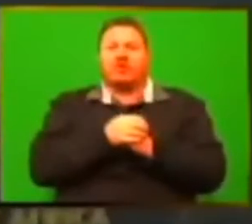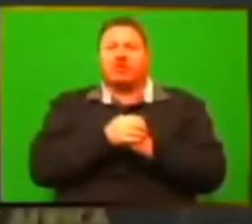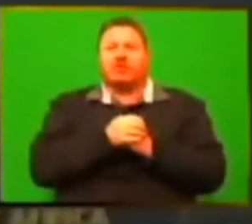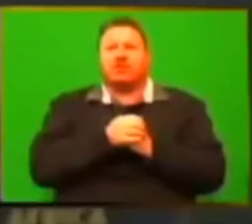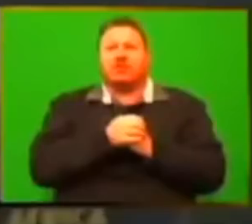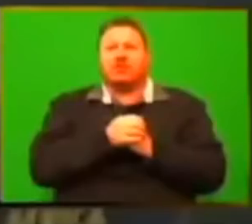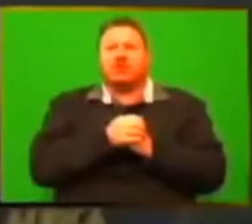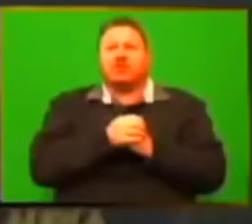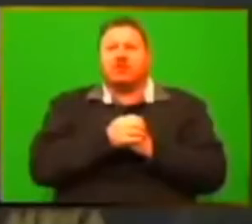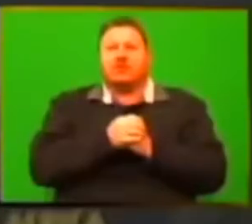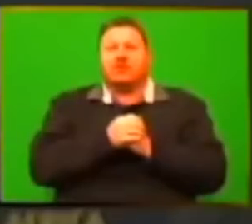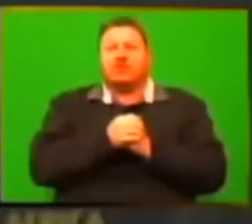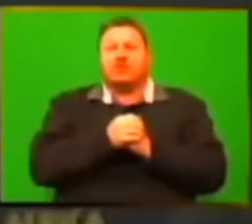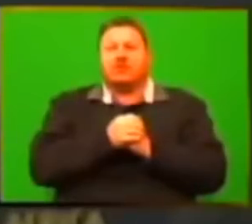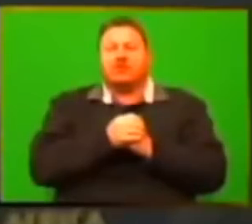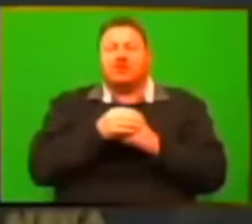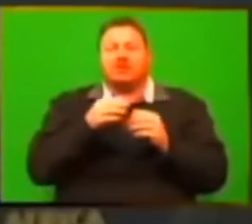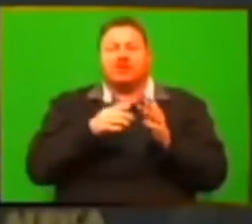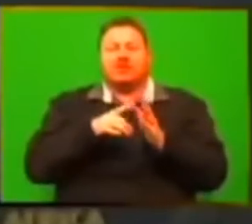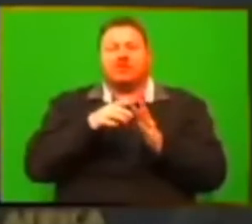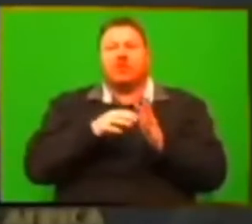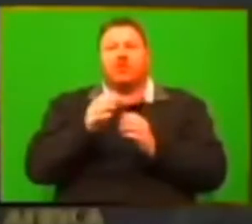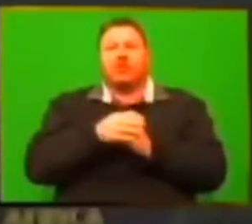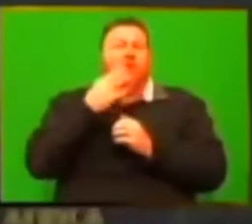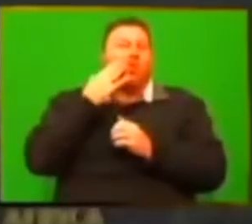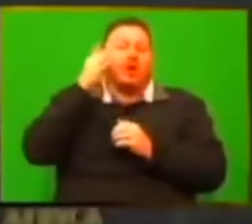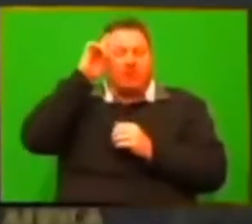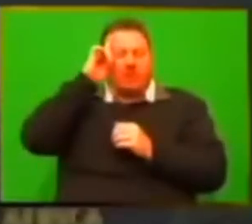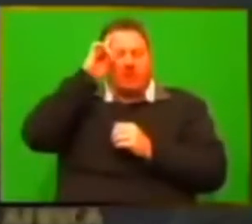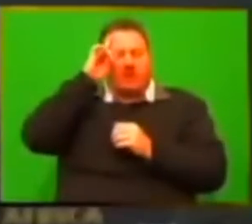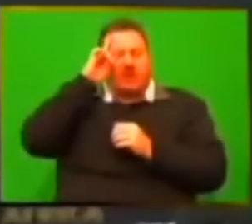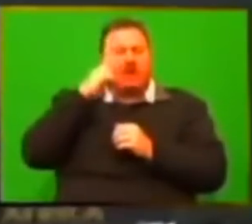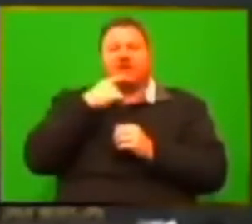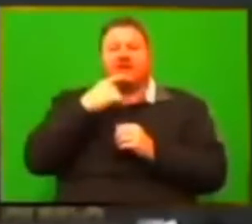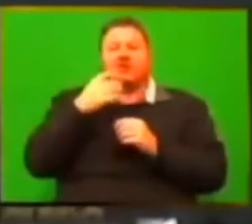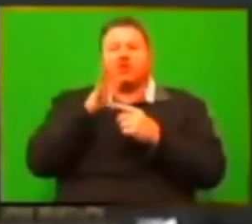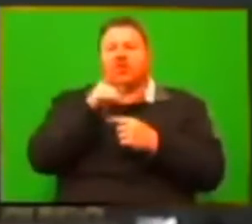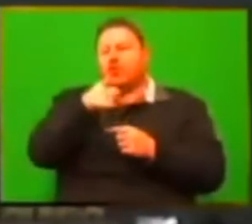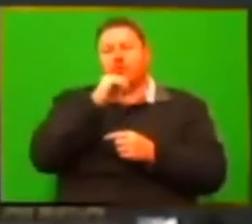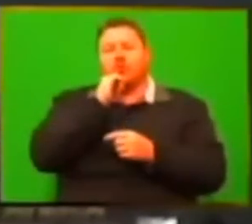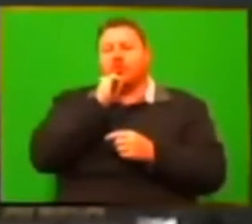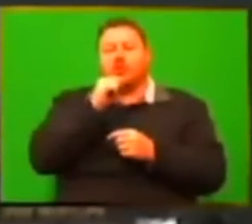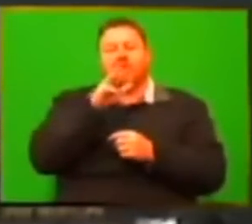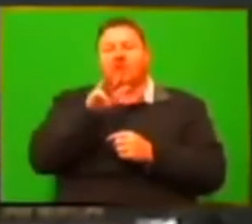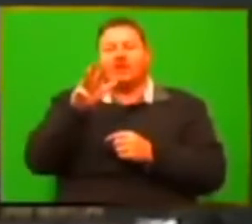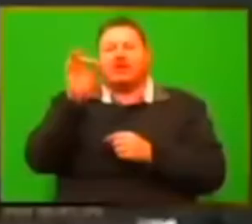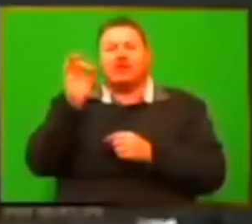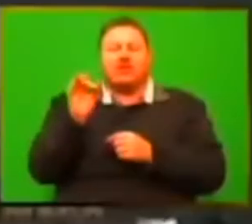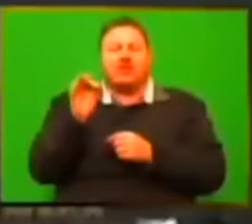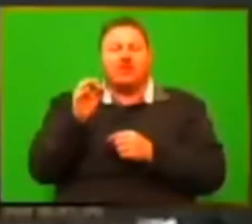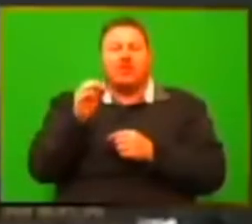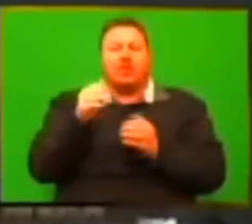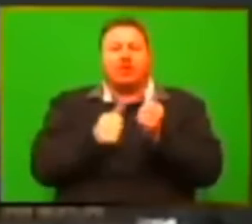the first deputy president of the democratically elected South African government in 1994, you threw